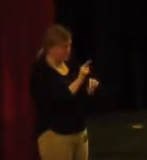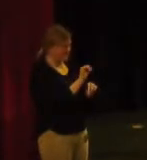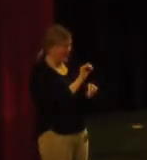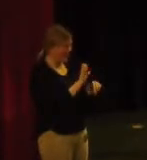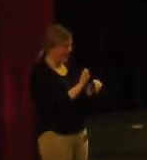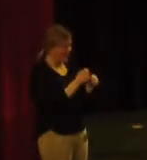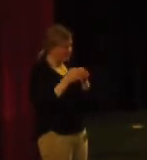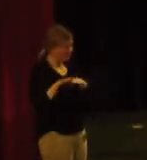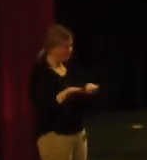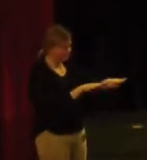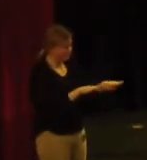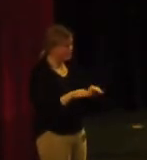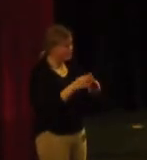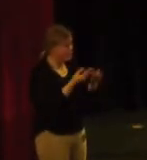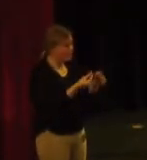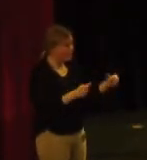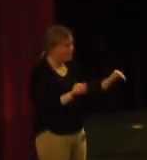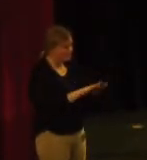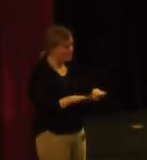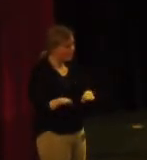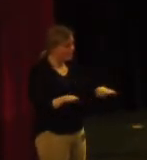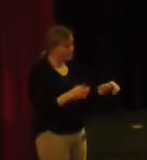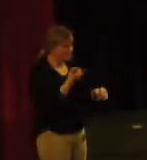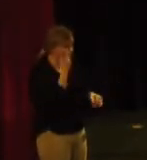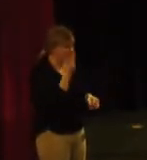see somebody else.